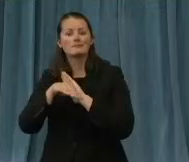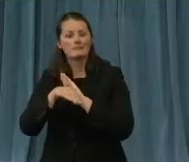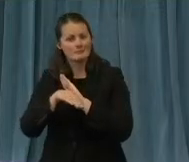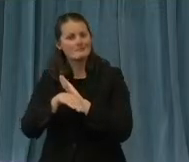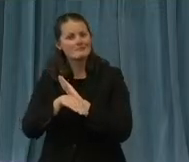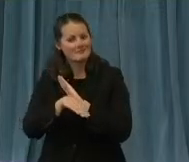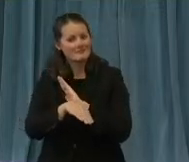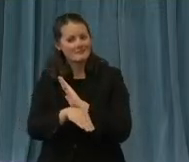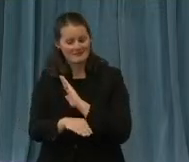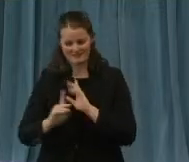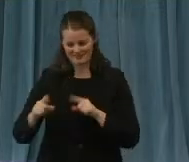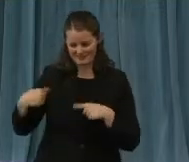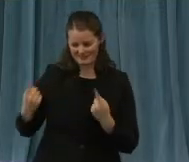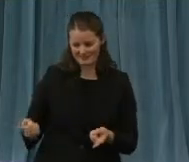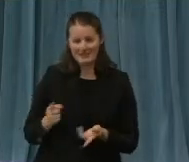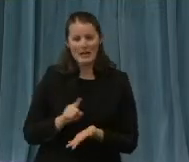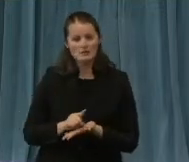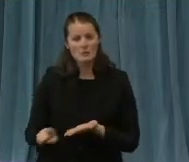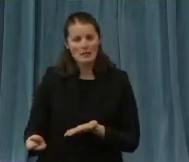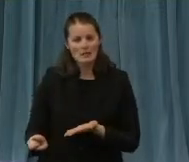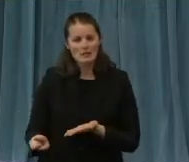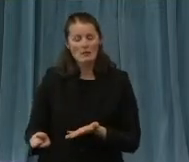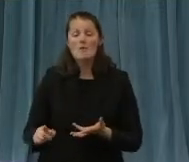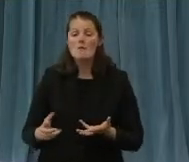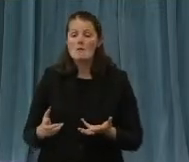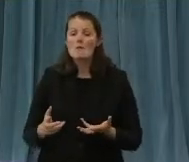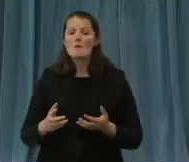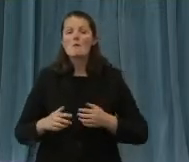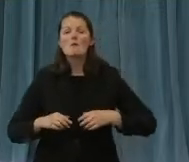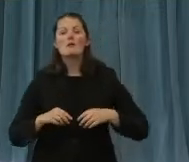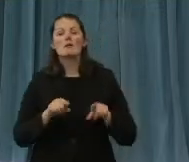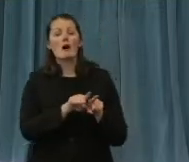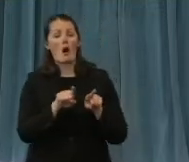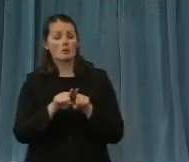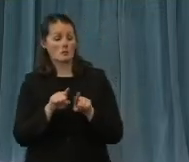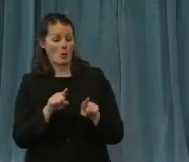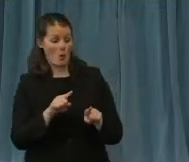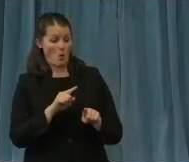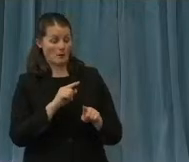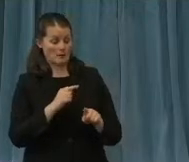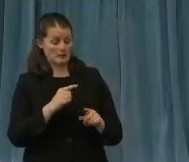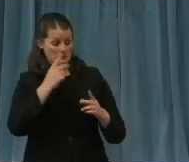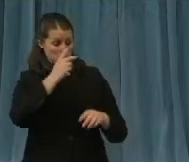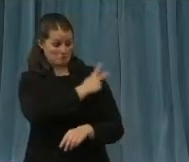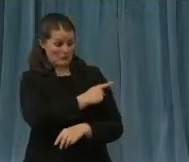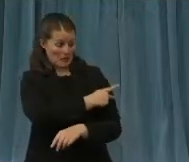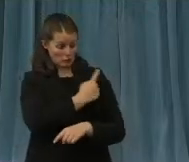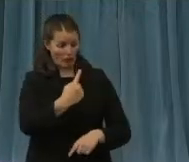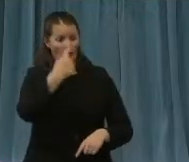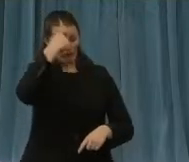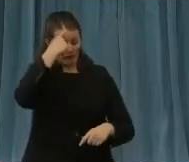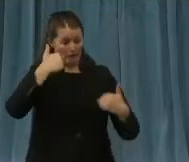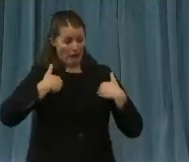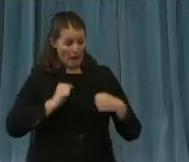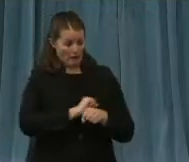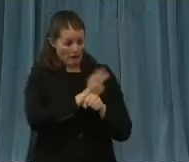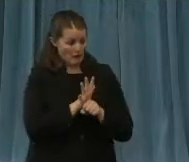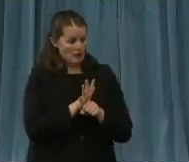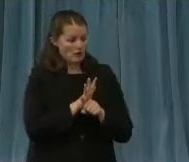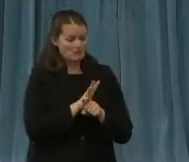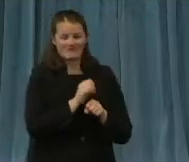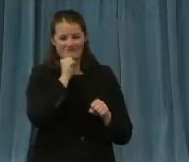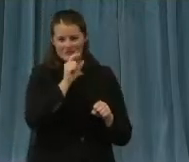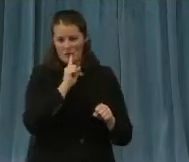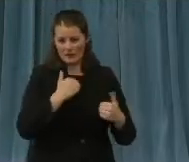suspected COVID-19 hospitalizations, which have been decreasing over the last 10 to 14 days.